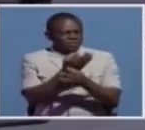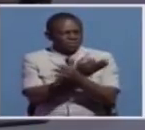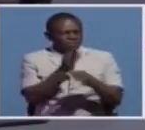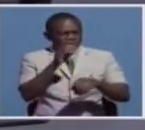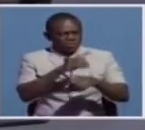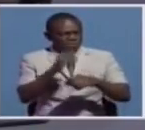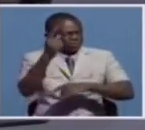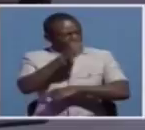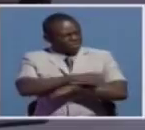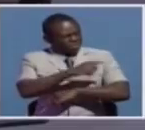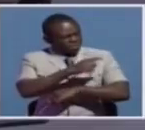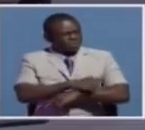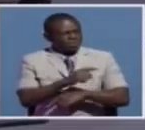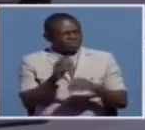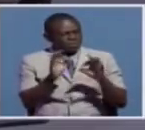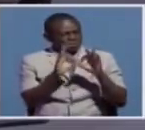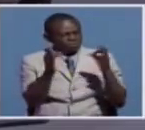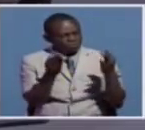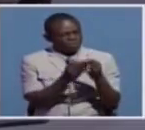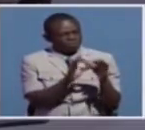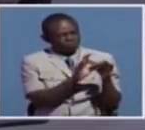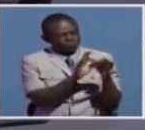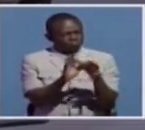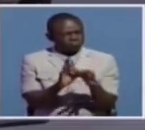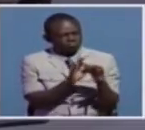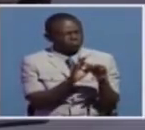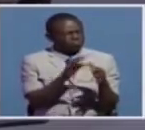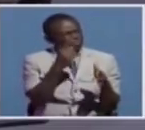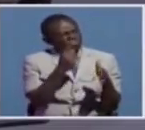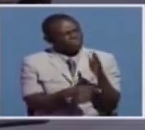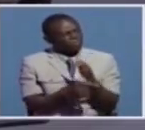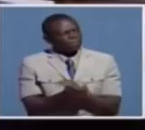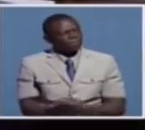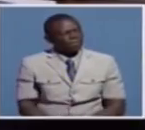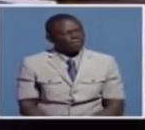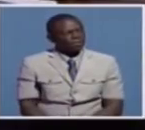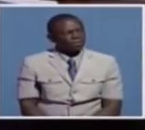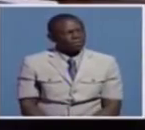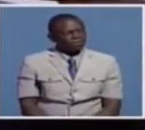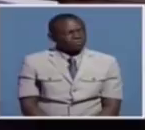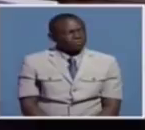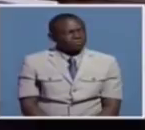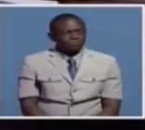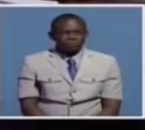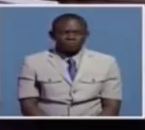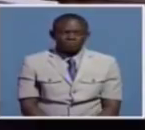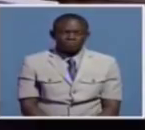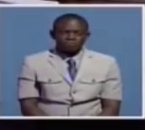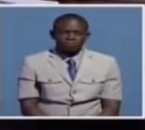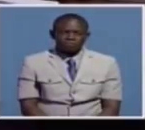together as a family? I think my mom made sure we did what we were supposed to do.